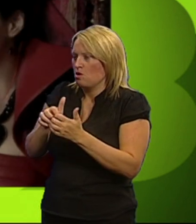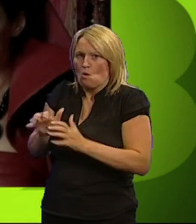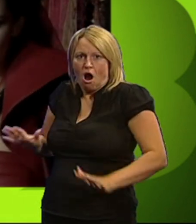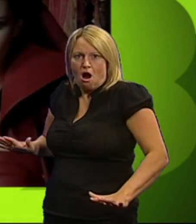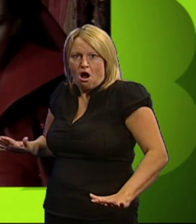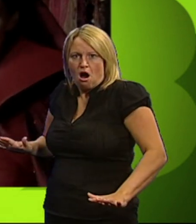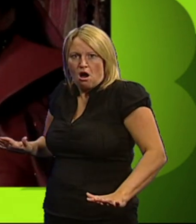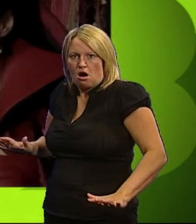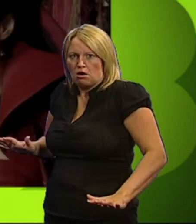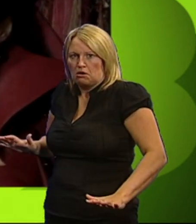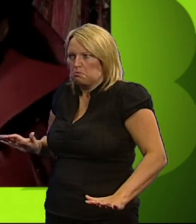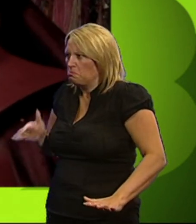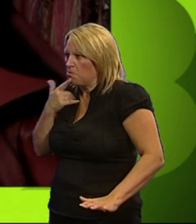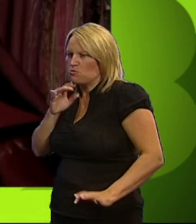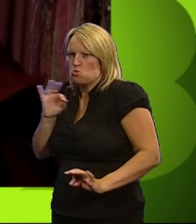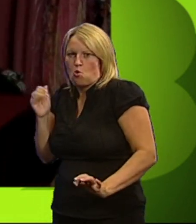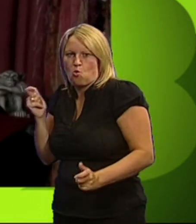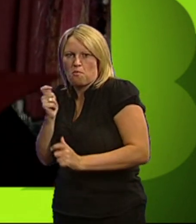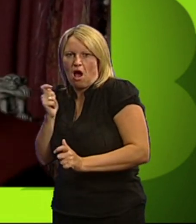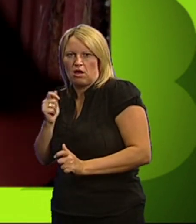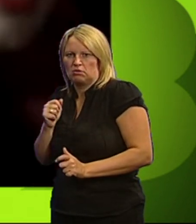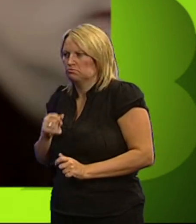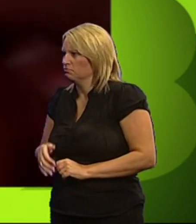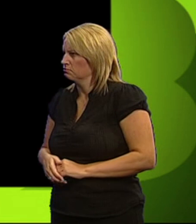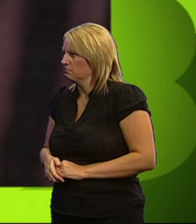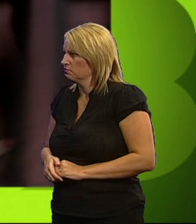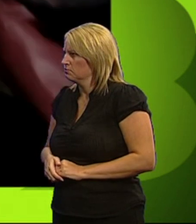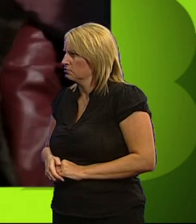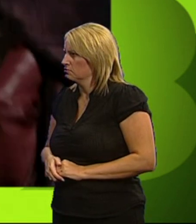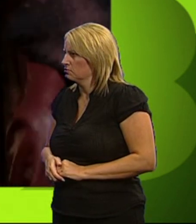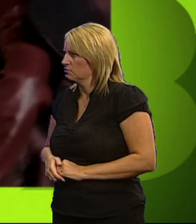What? Some people have no sense of humor.